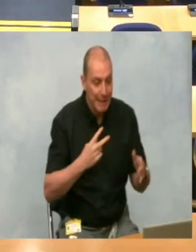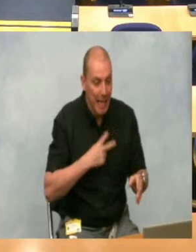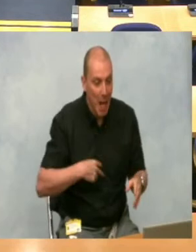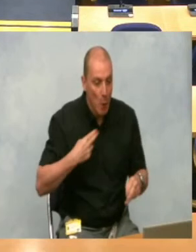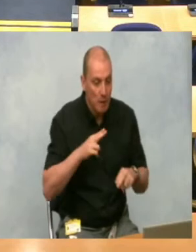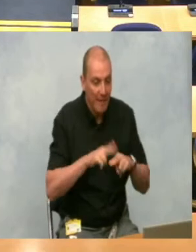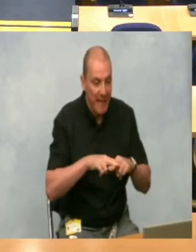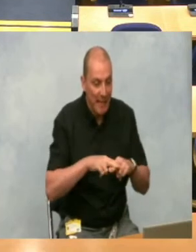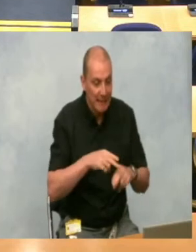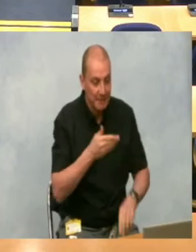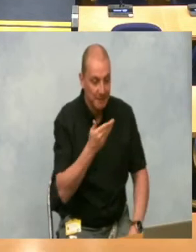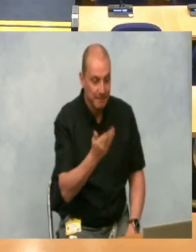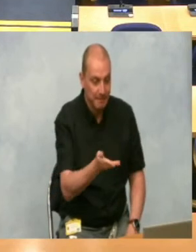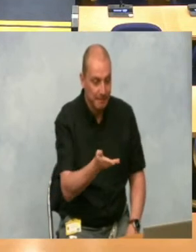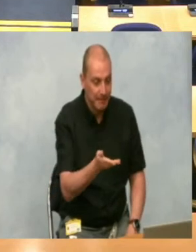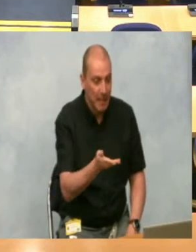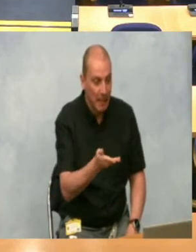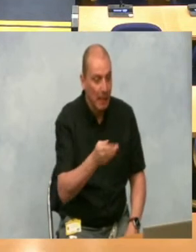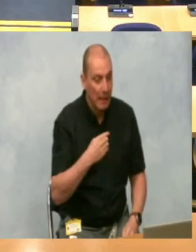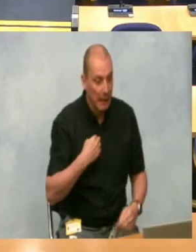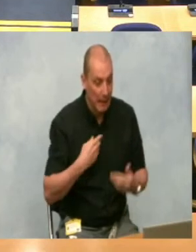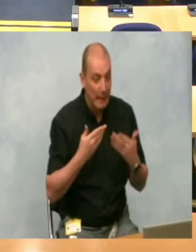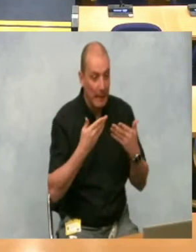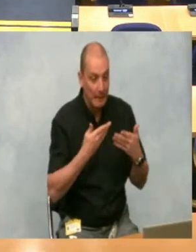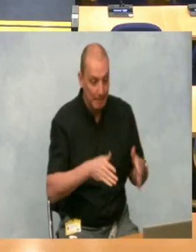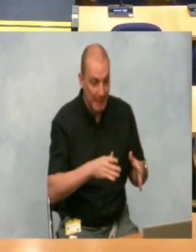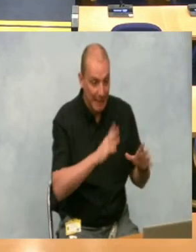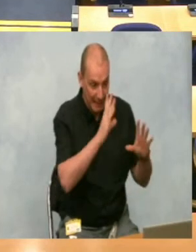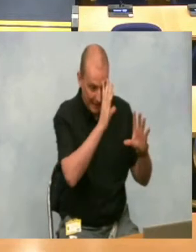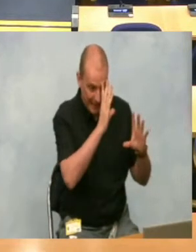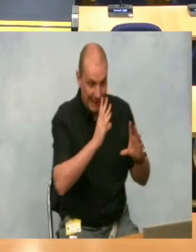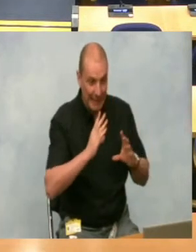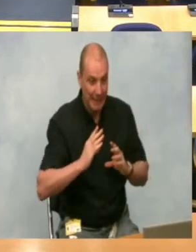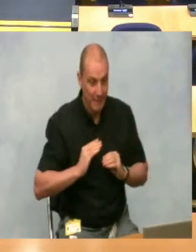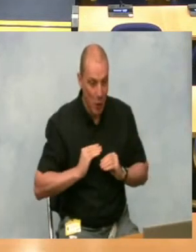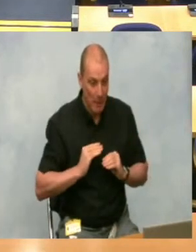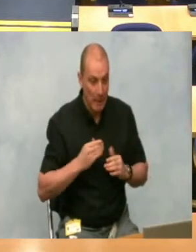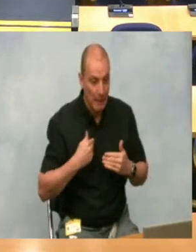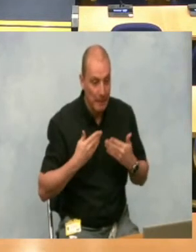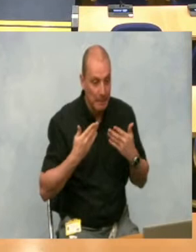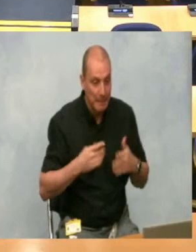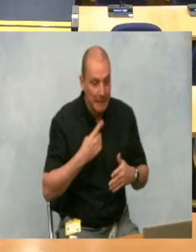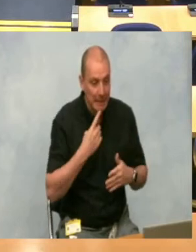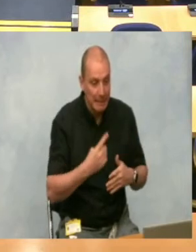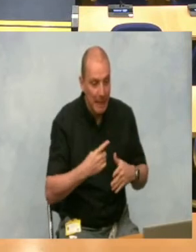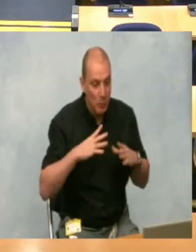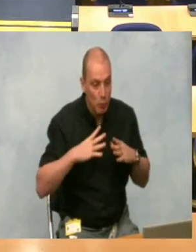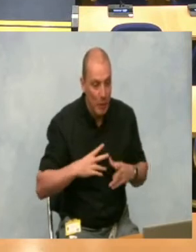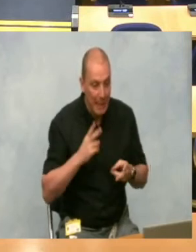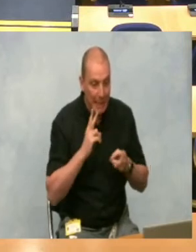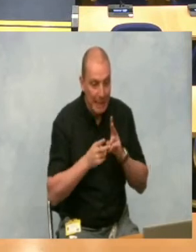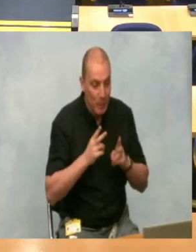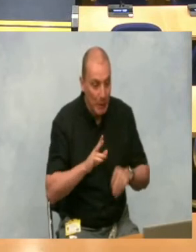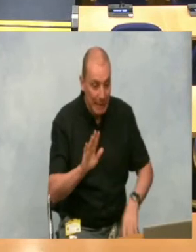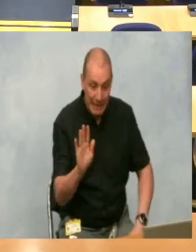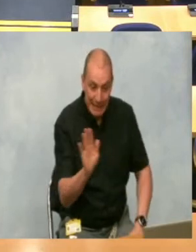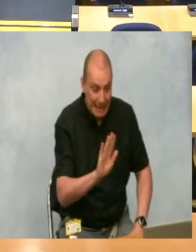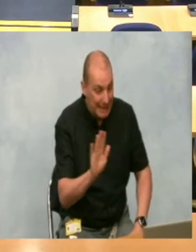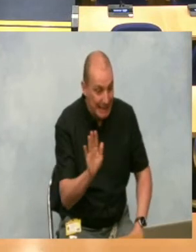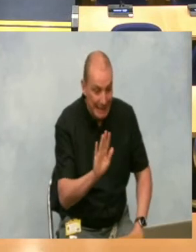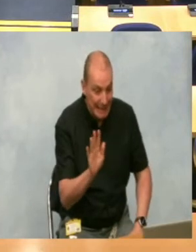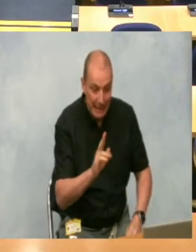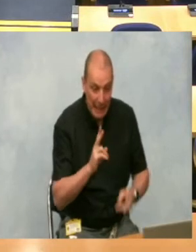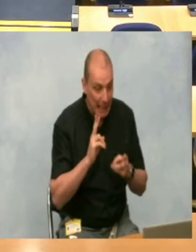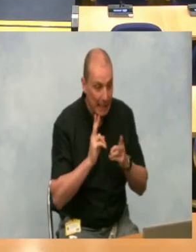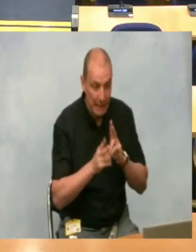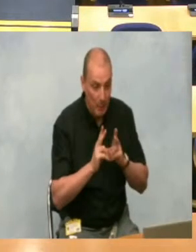Ferguson. I've just been informed after making the comment that we'll break for the interpreters, but it's not actually the interpreters.